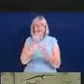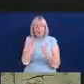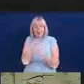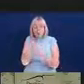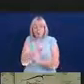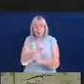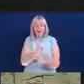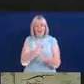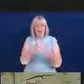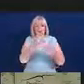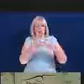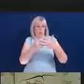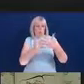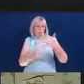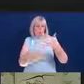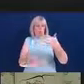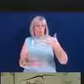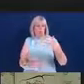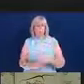Big, long list of people and conditions.